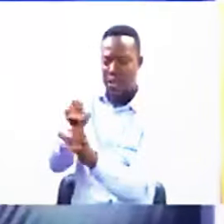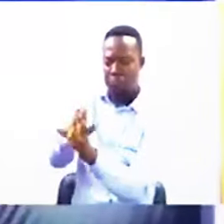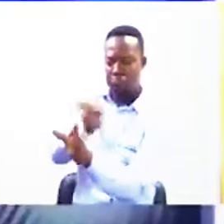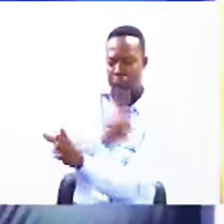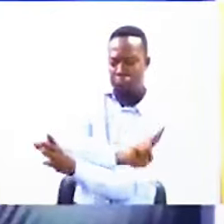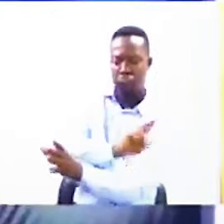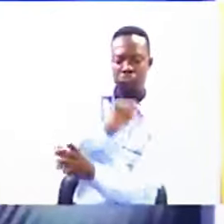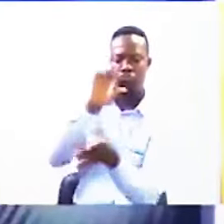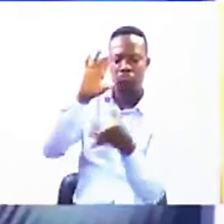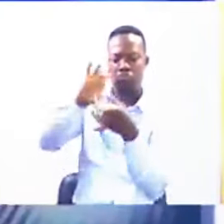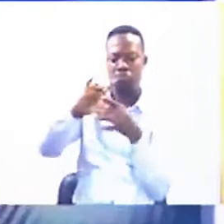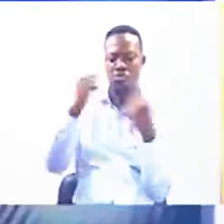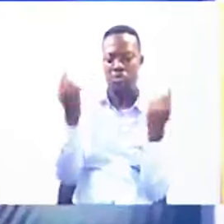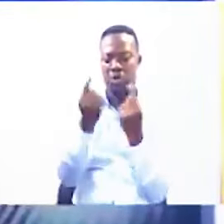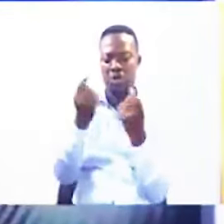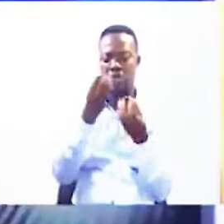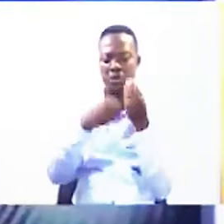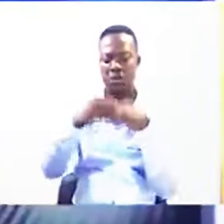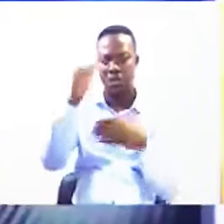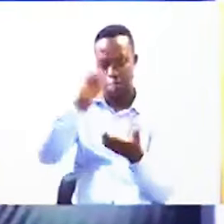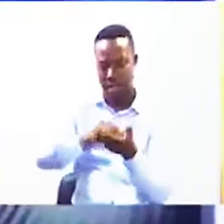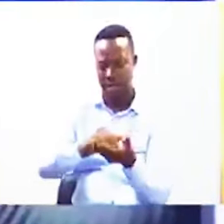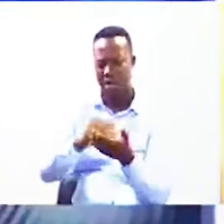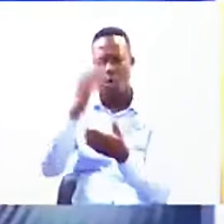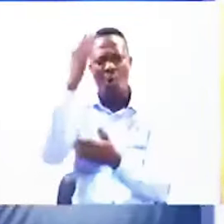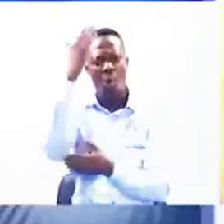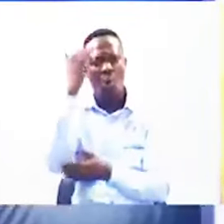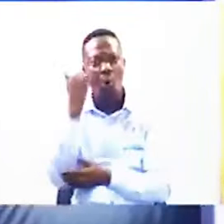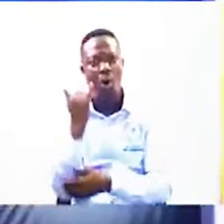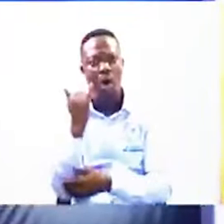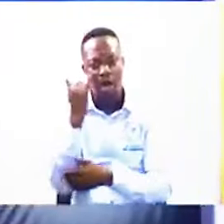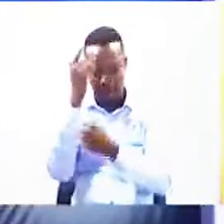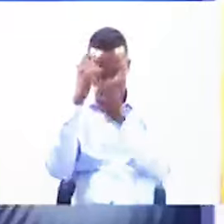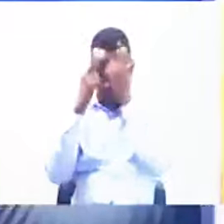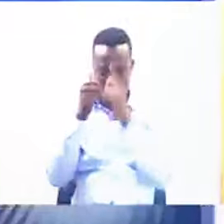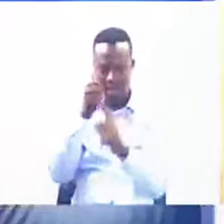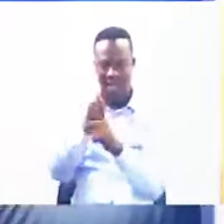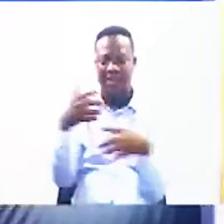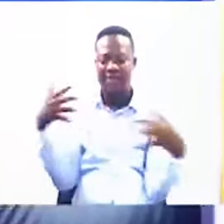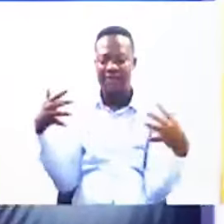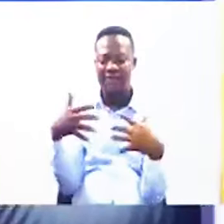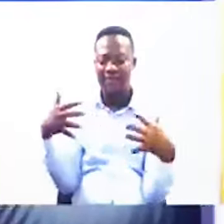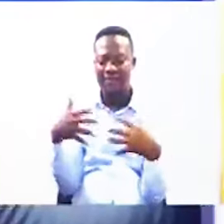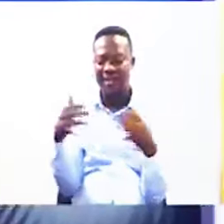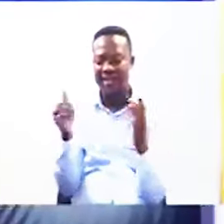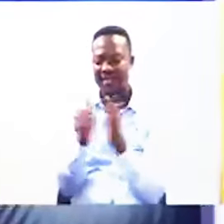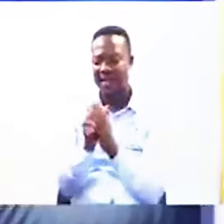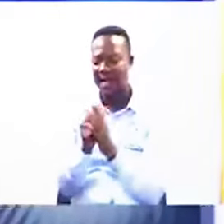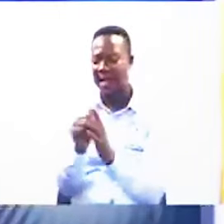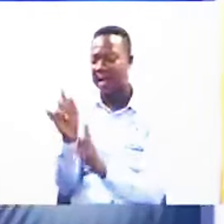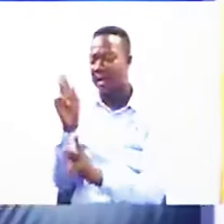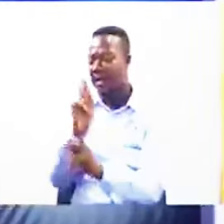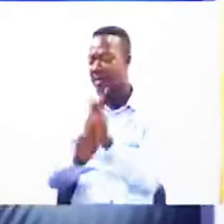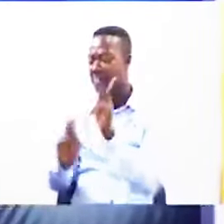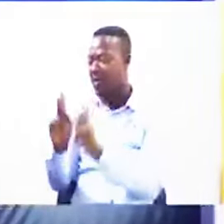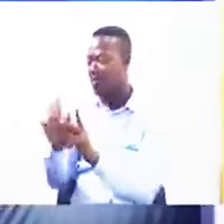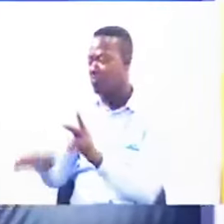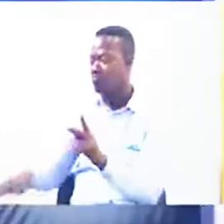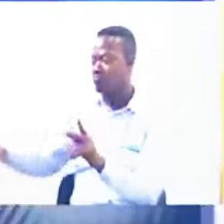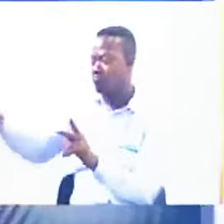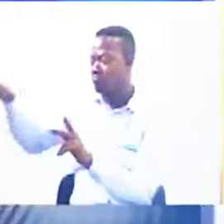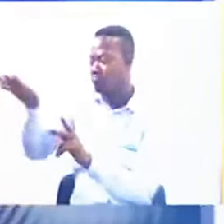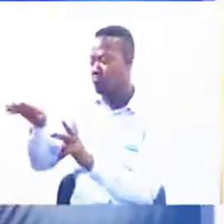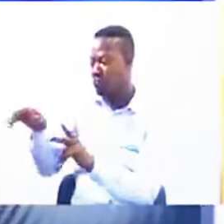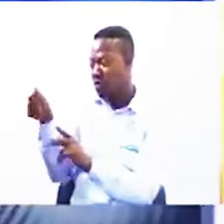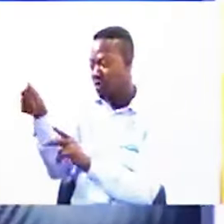separate himself from the Gentiles because he was afraid of those who belong to the circumcision